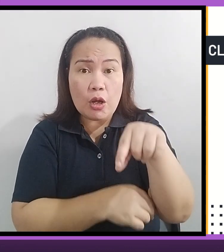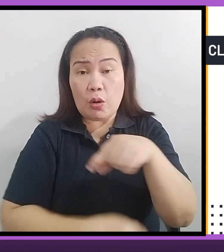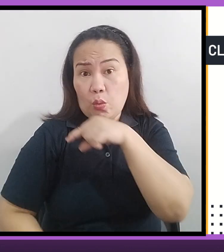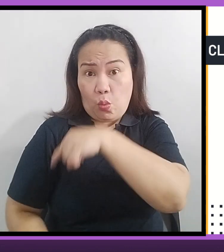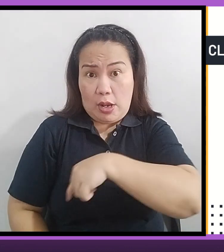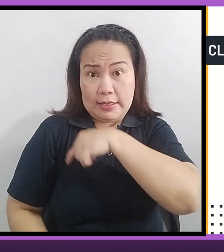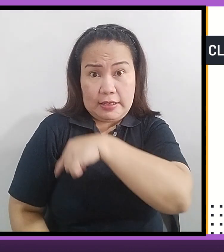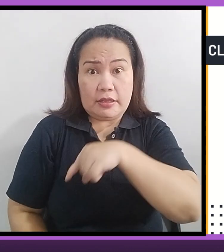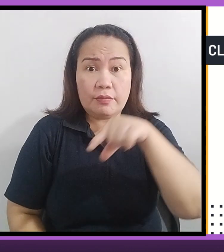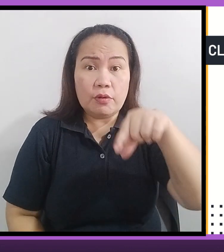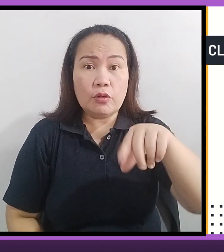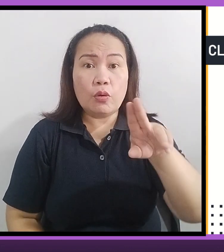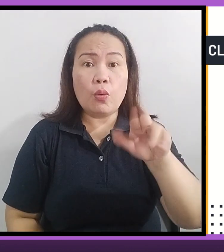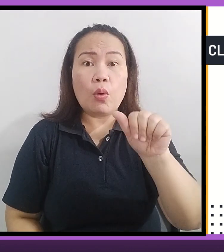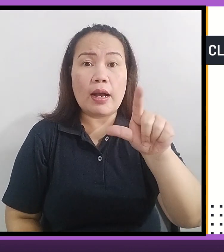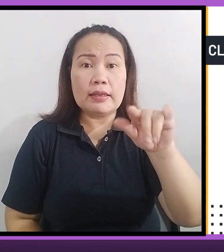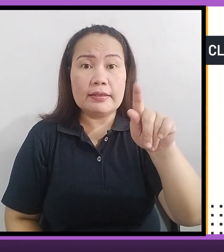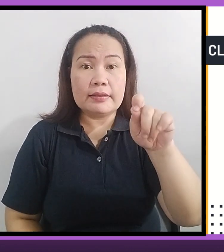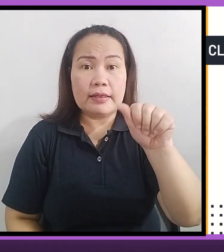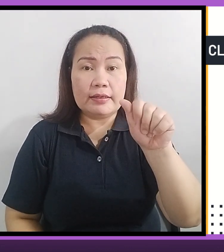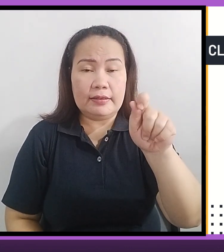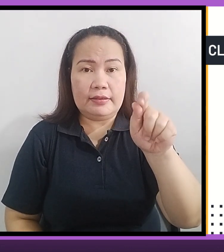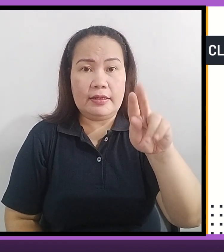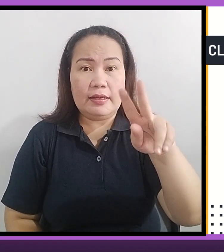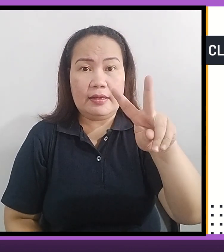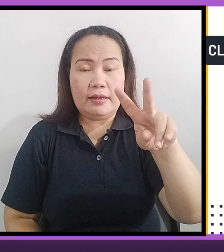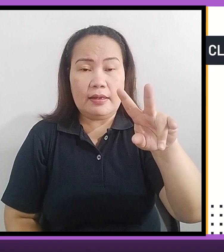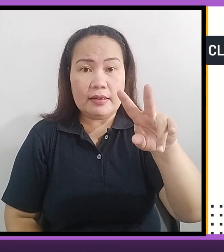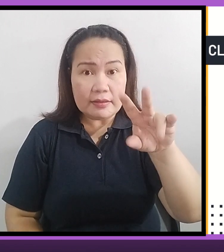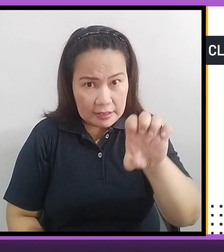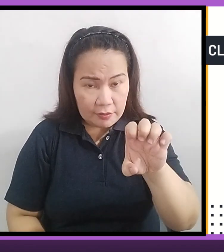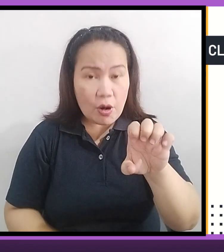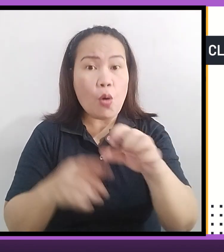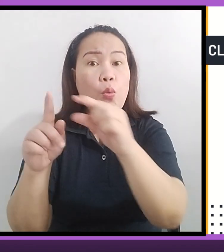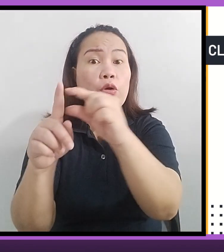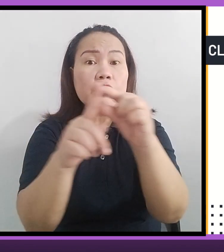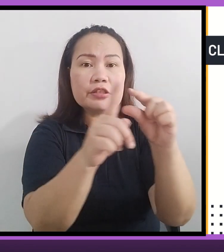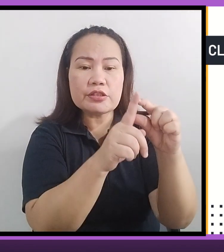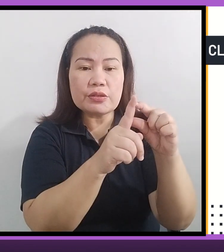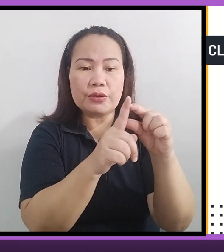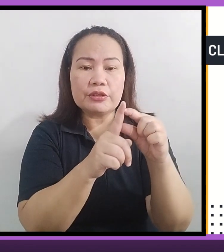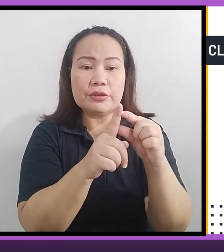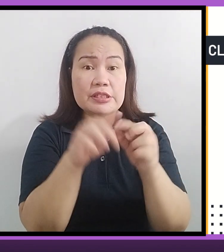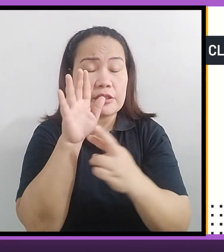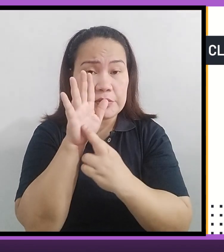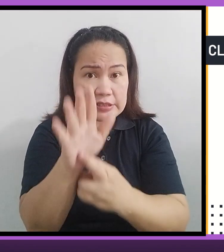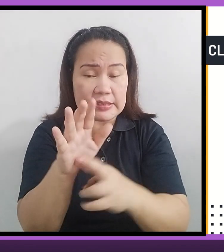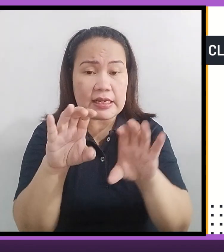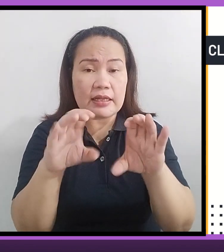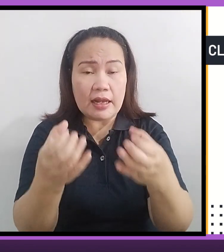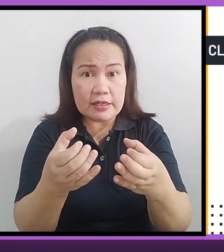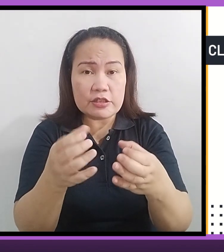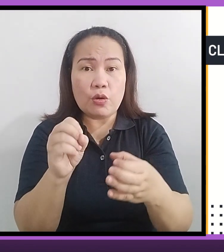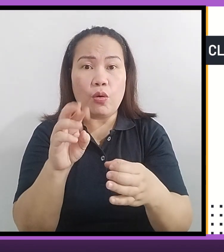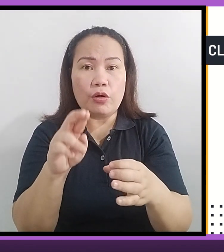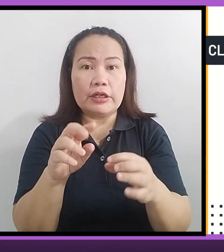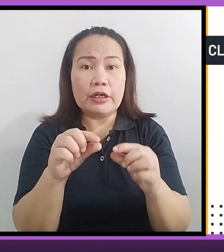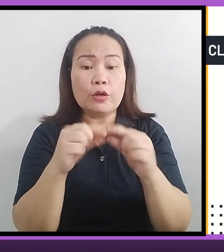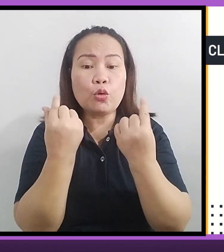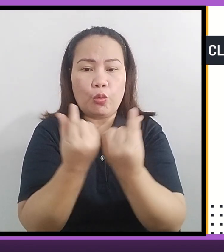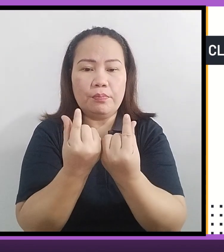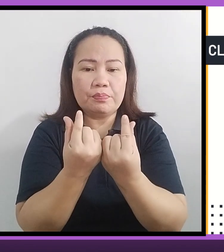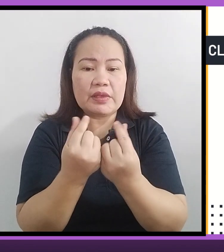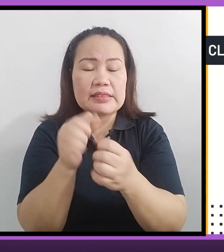say qualitative variables, that is words or codes that represent a class or category. So for